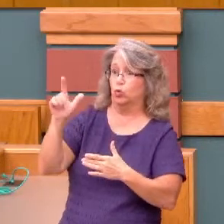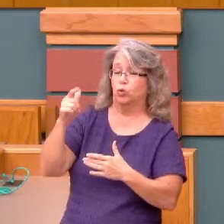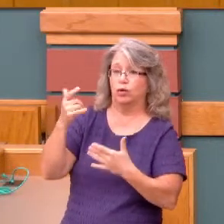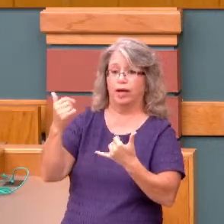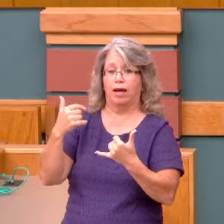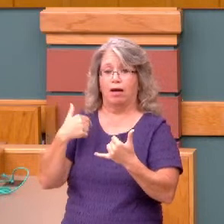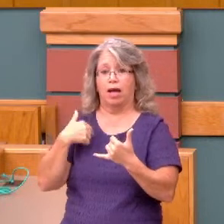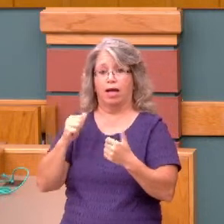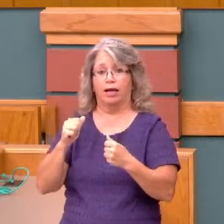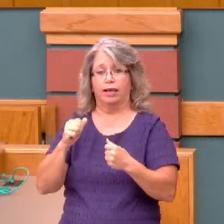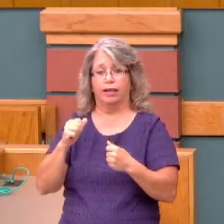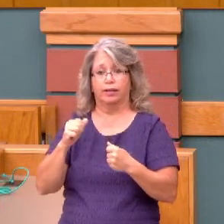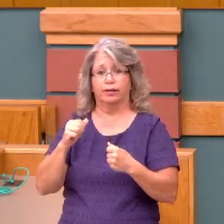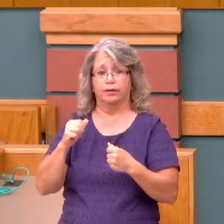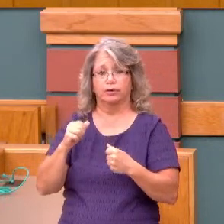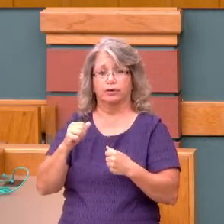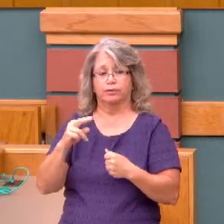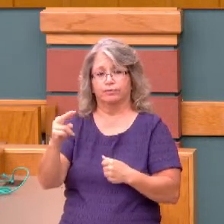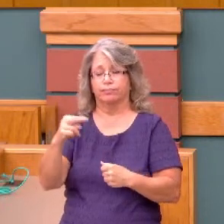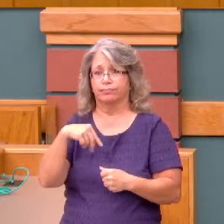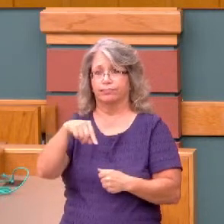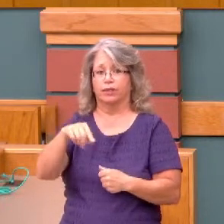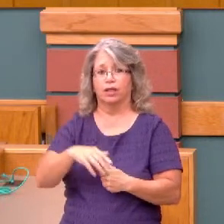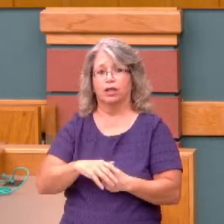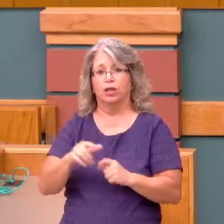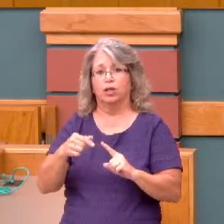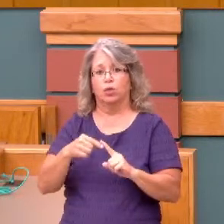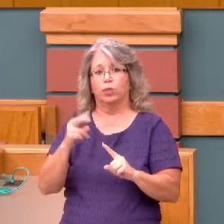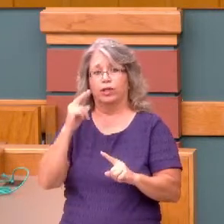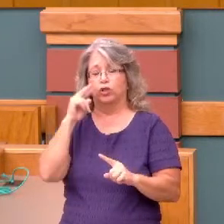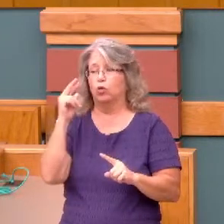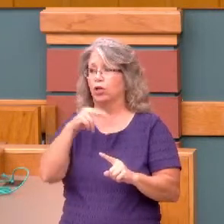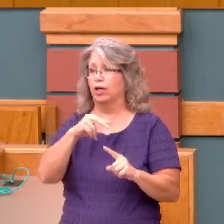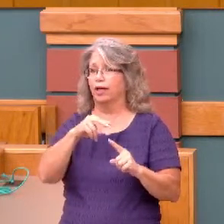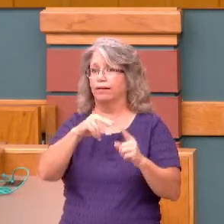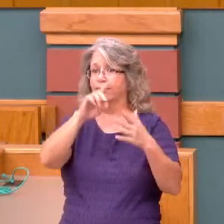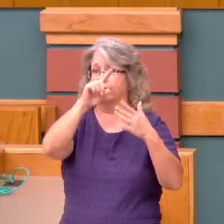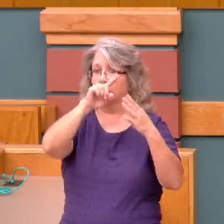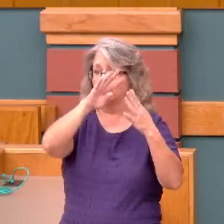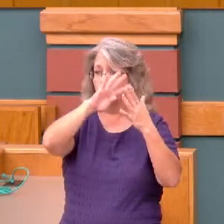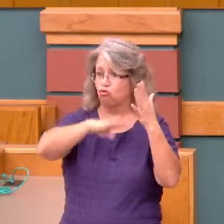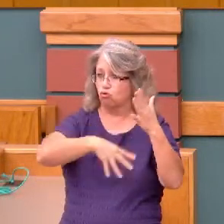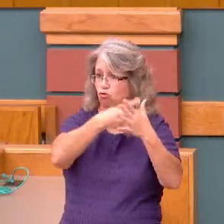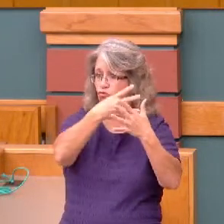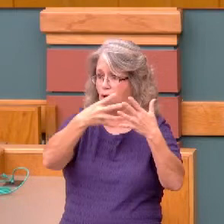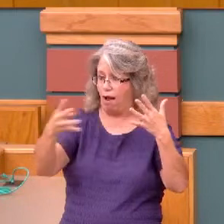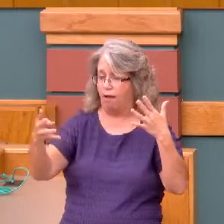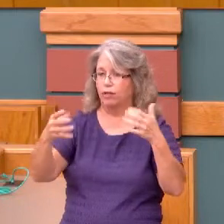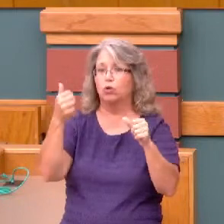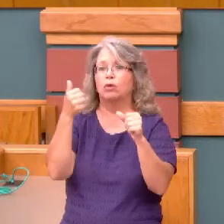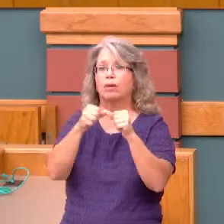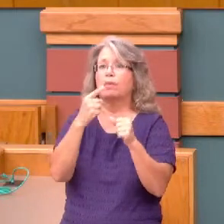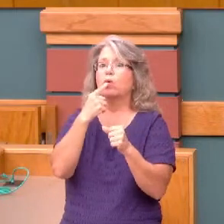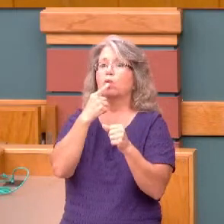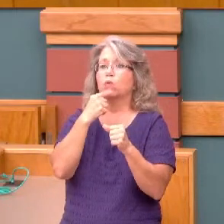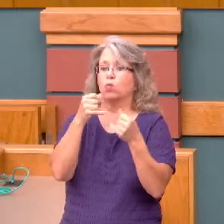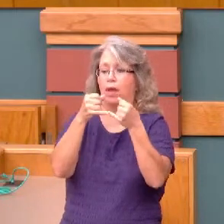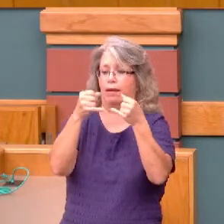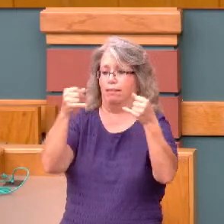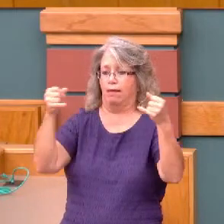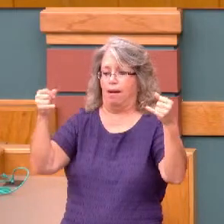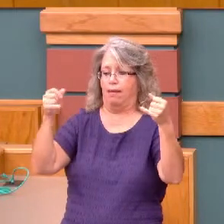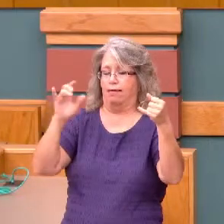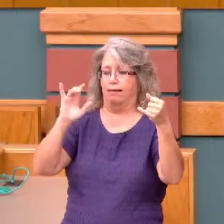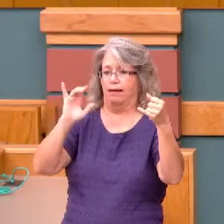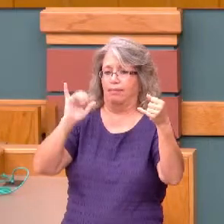give me just a second. When you look at our graph, remember this red line represents 15%.